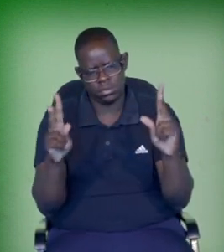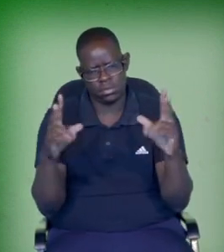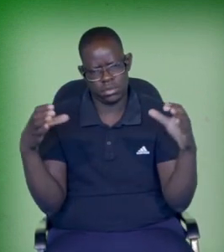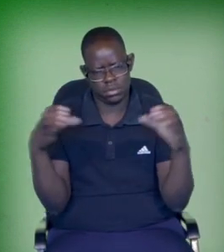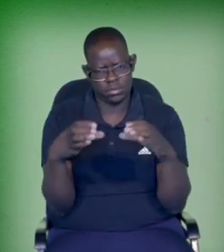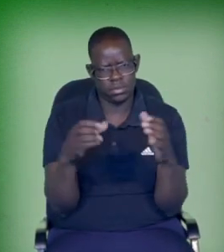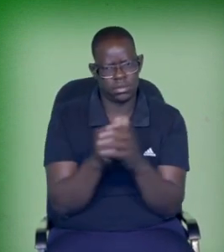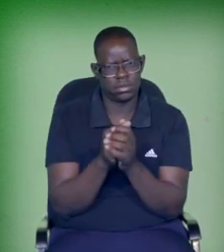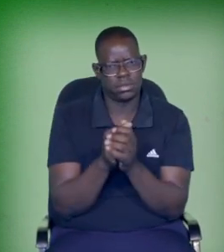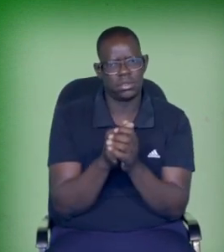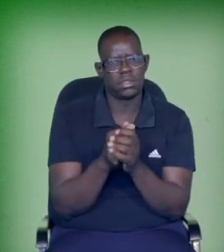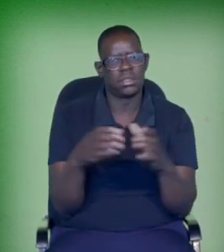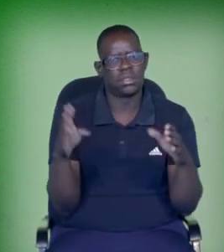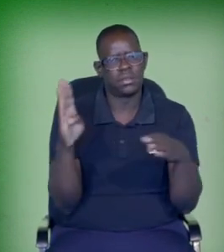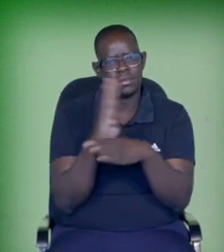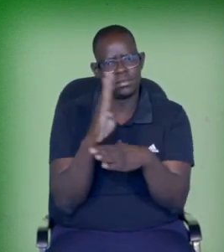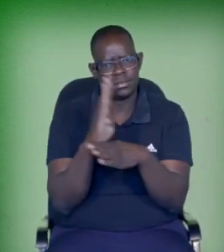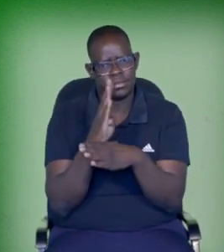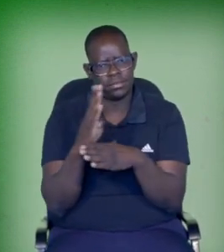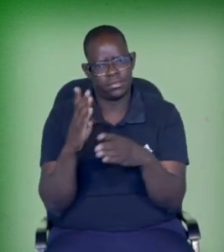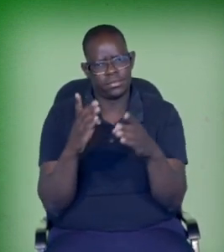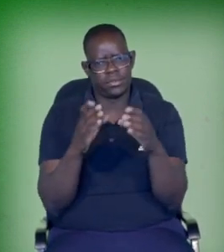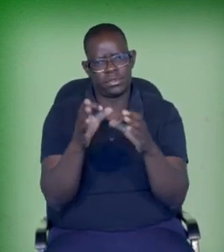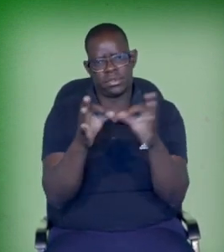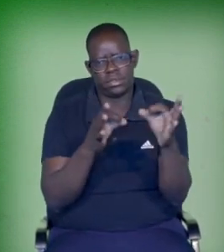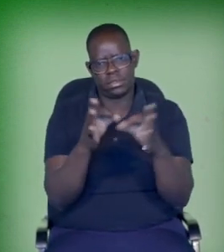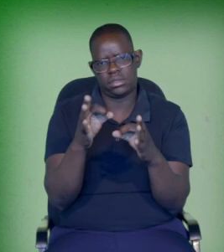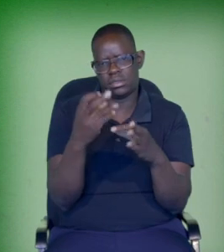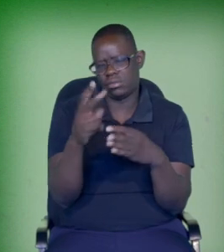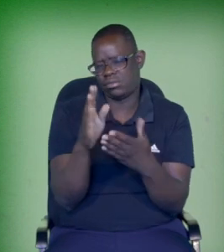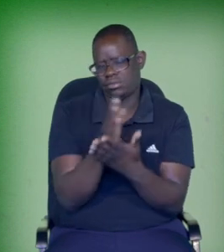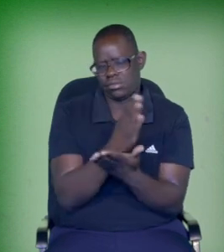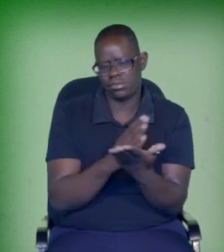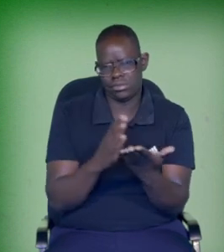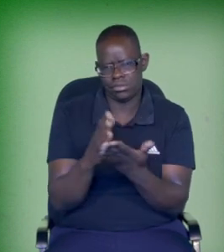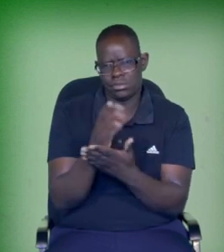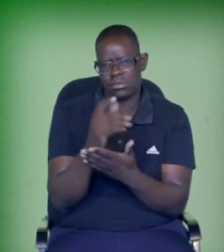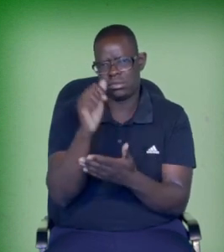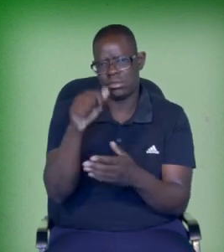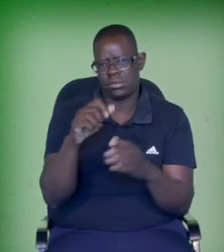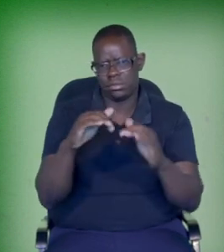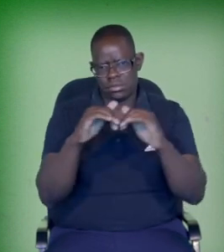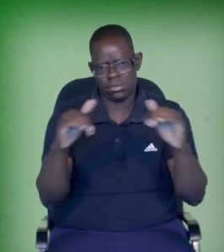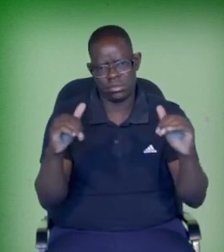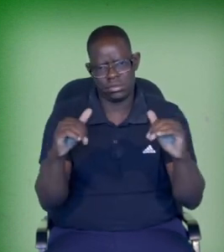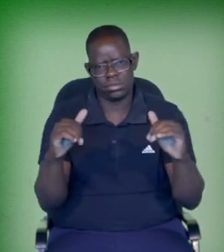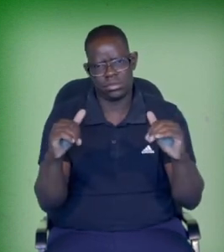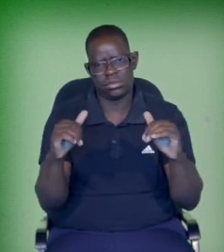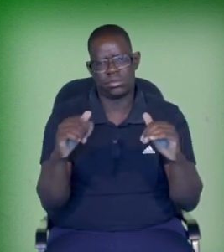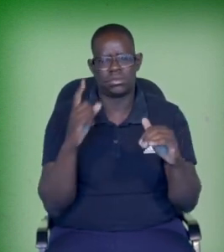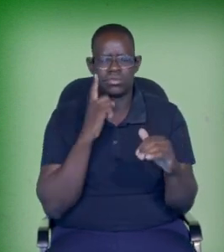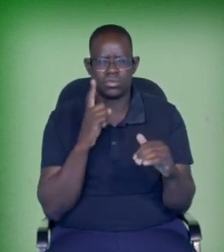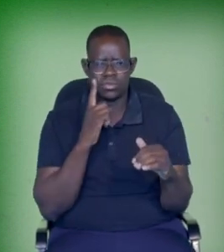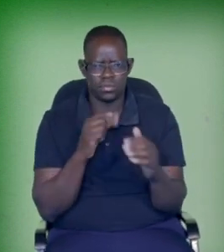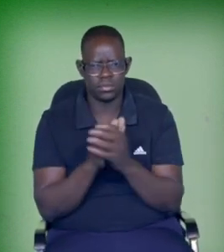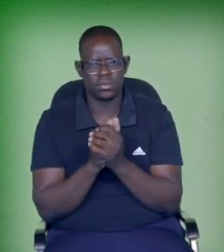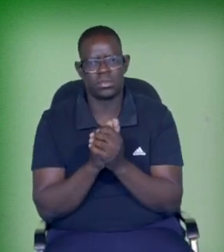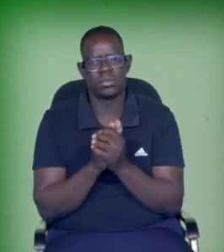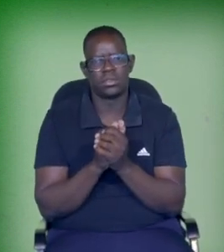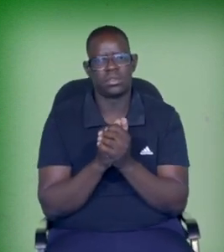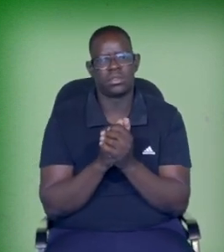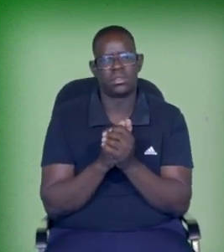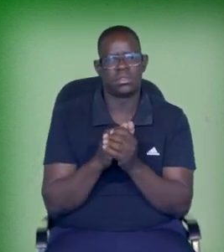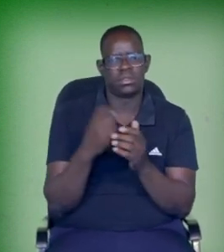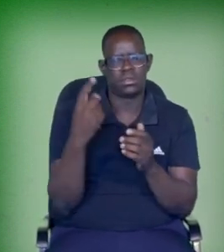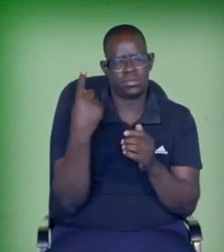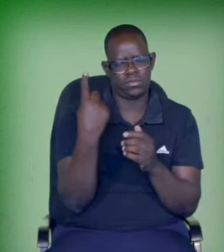company. And the company is managed by directors, not shareholders, so there is separation of ownership and control, unless there are